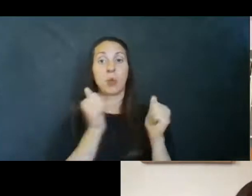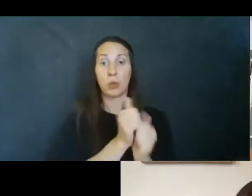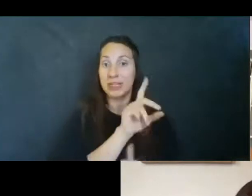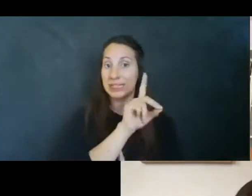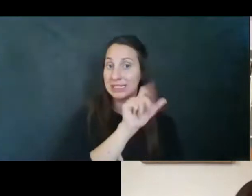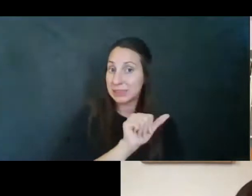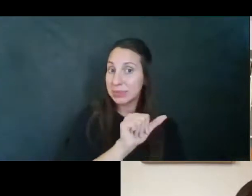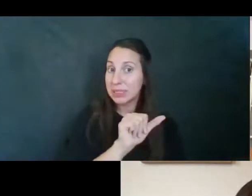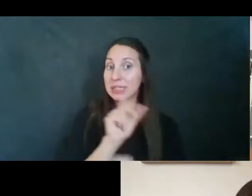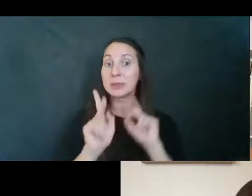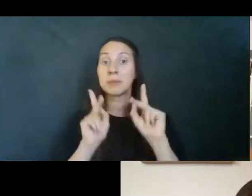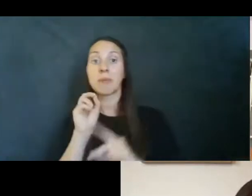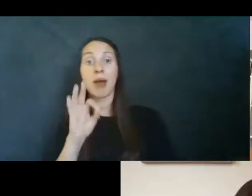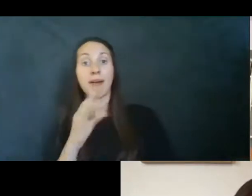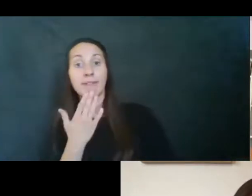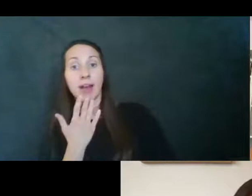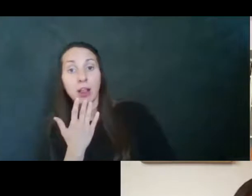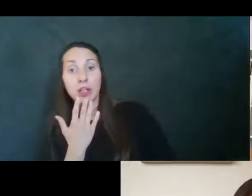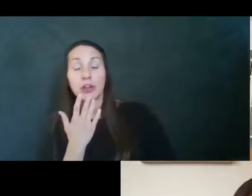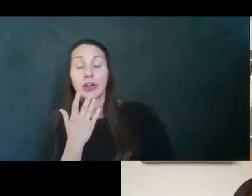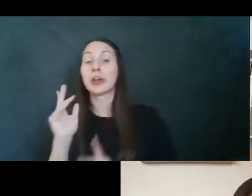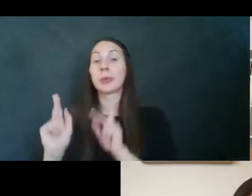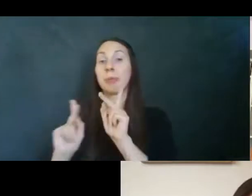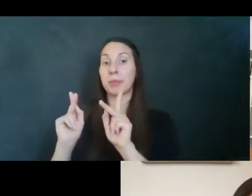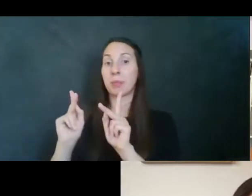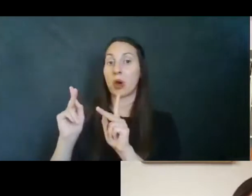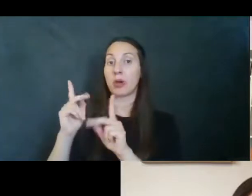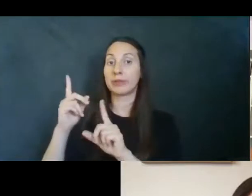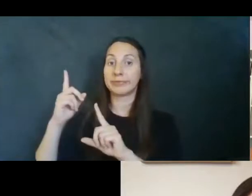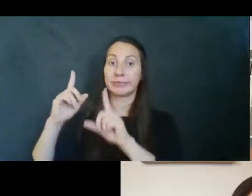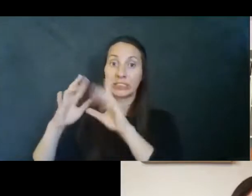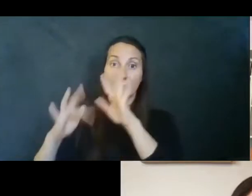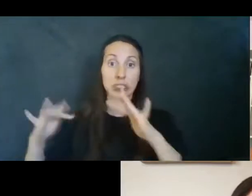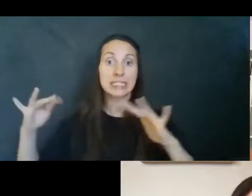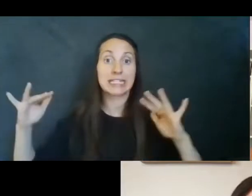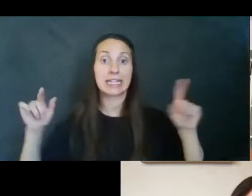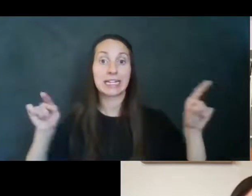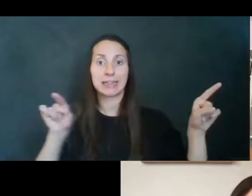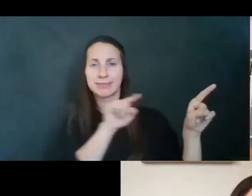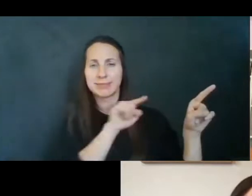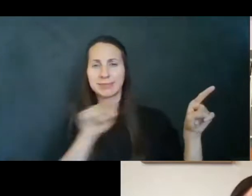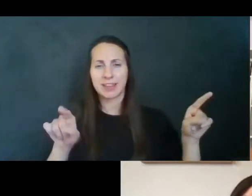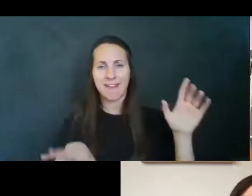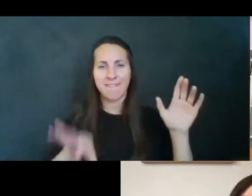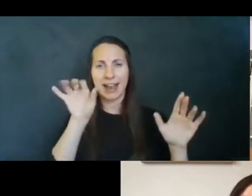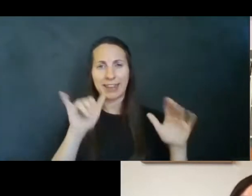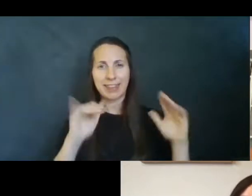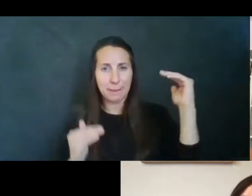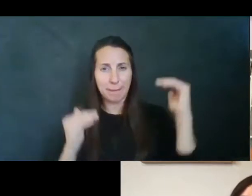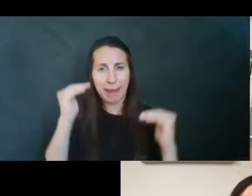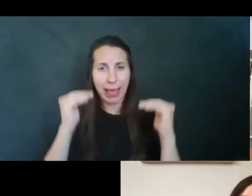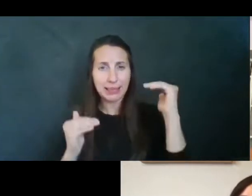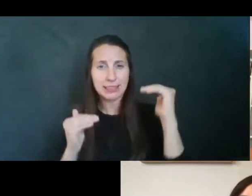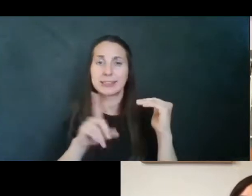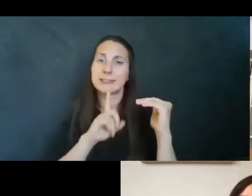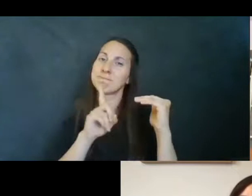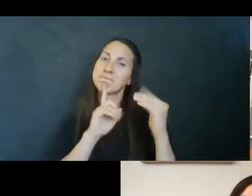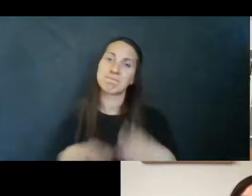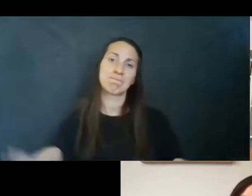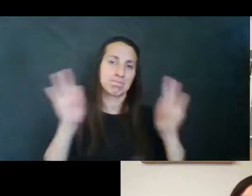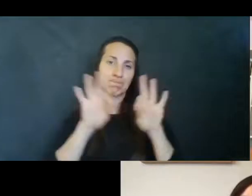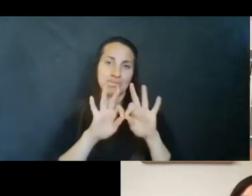color, of diversity. Trying to find that balance is the world that we're living in right now, I